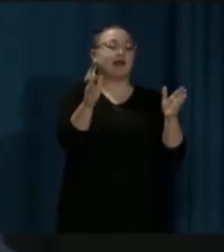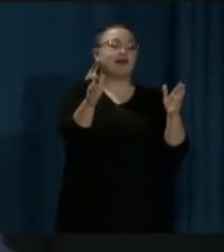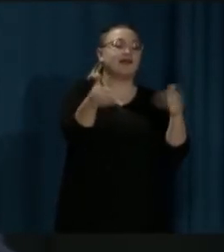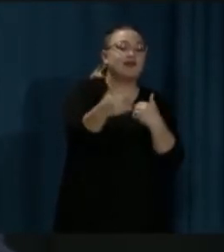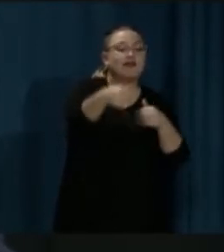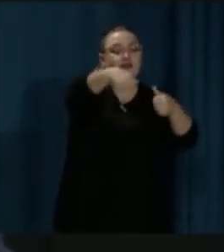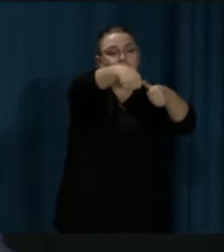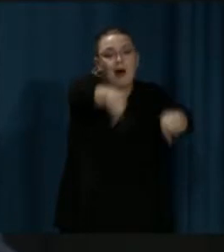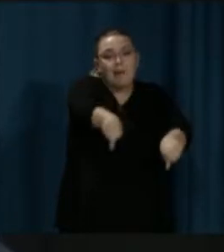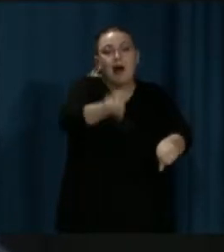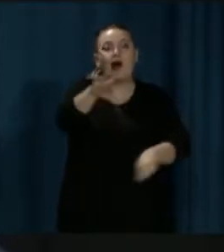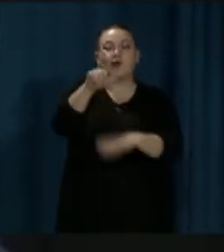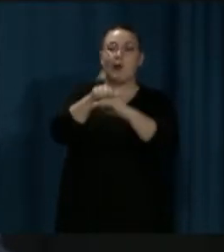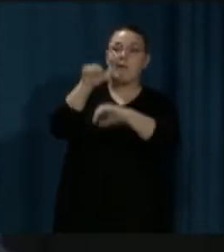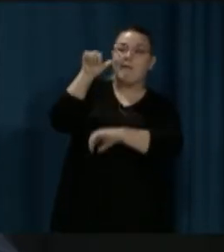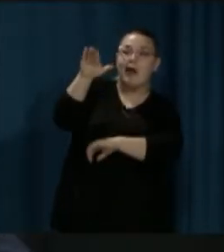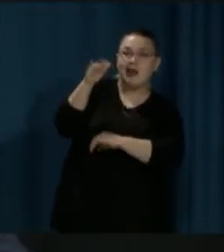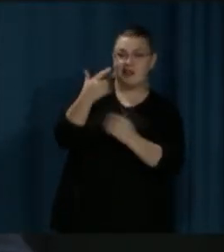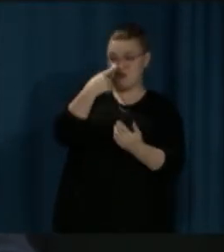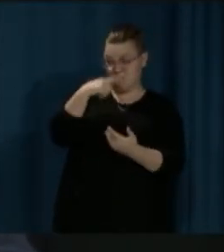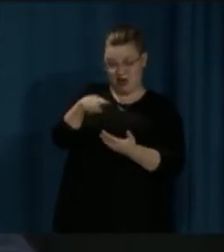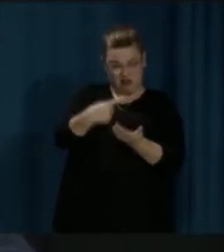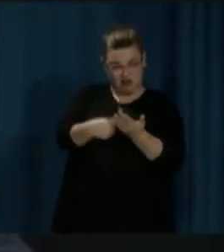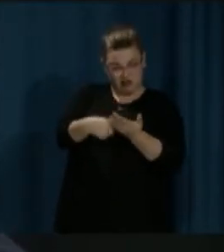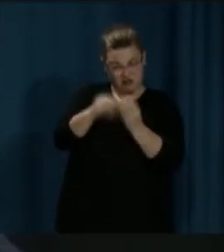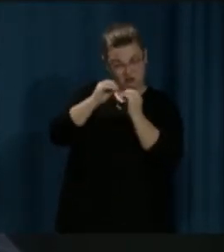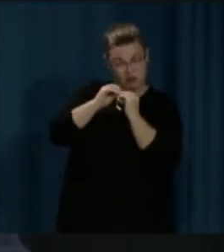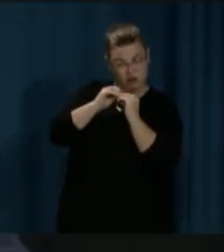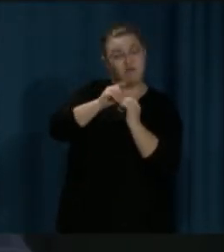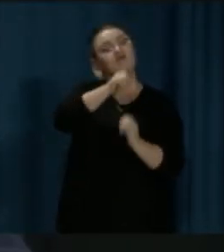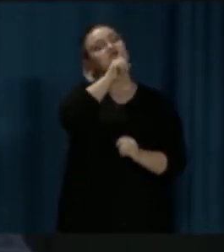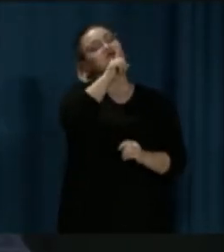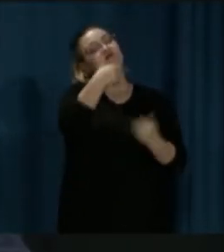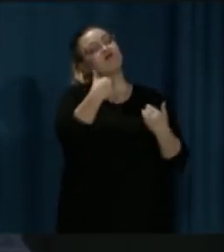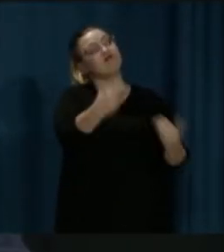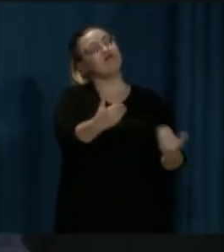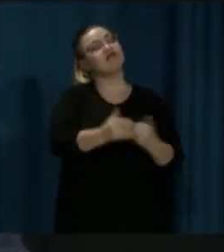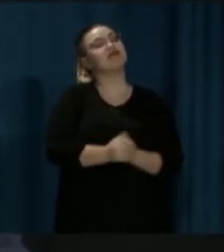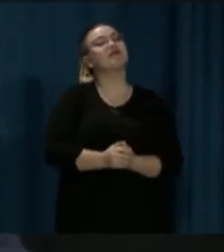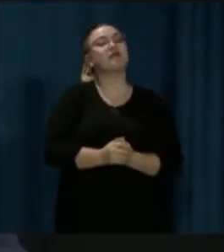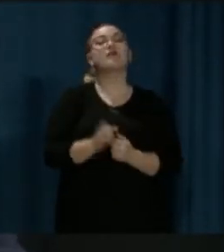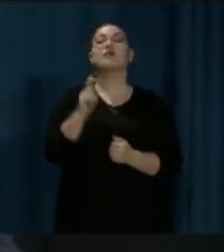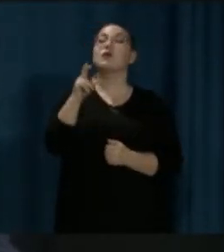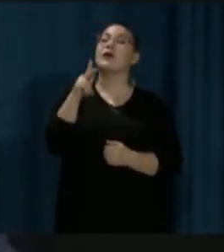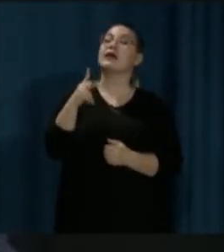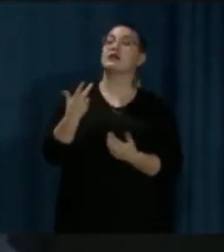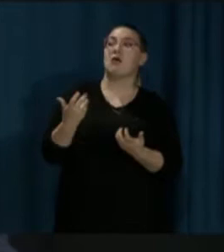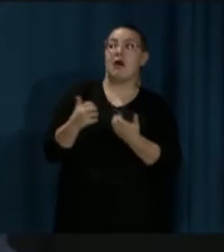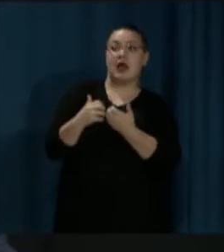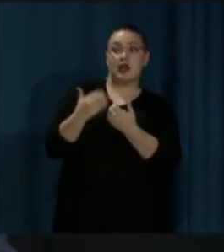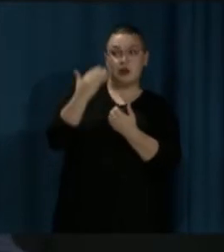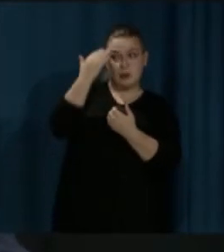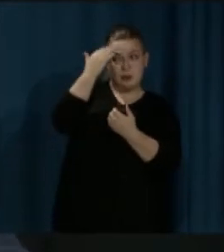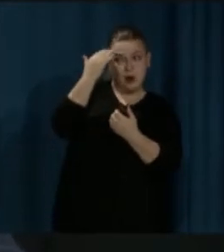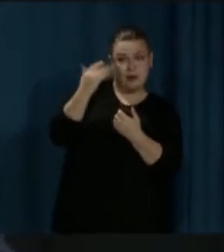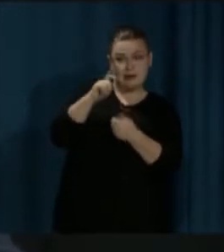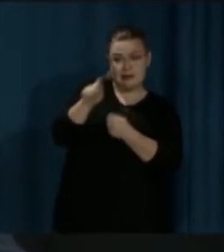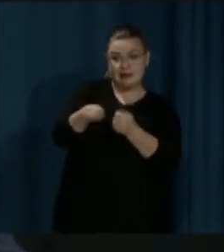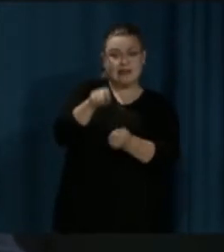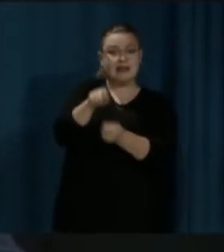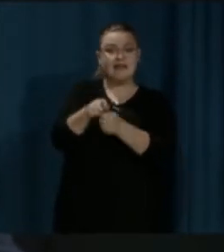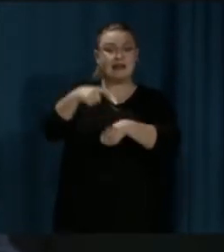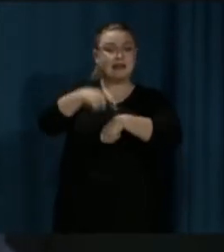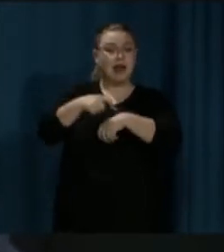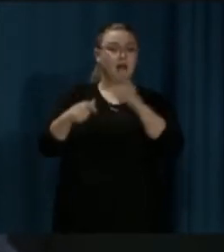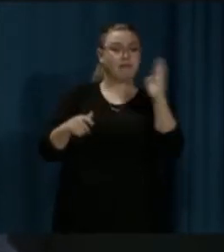Sure. So how up to date are you in terms of where we stand with some of those things? Do you know what kind of time frame